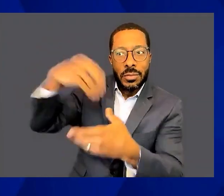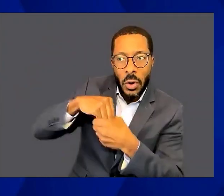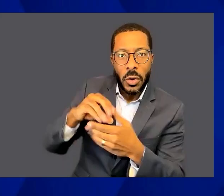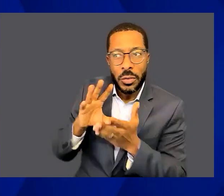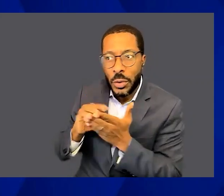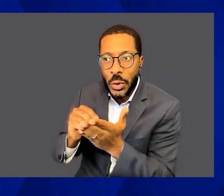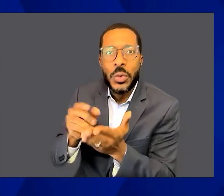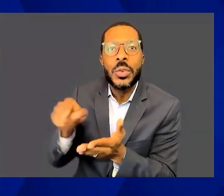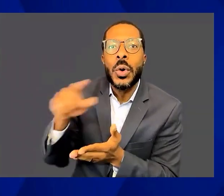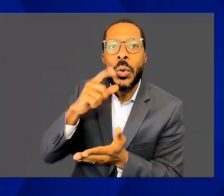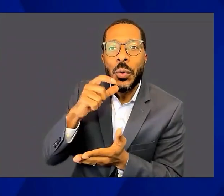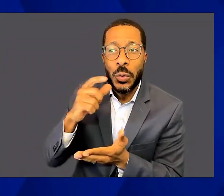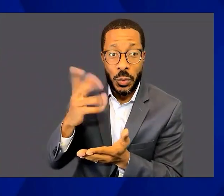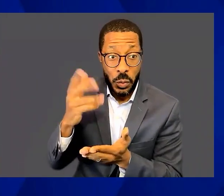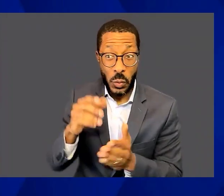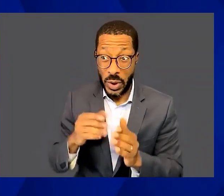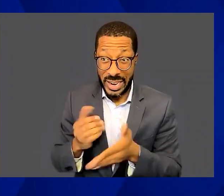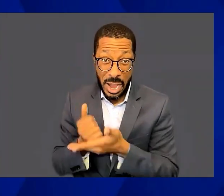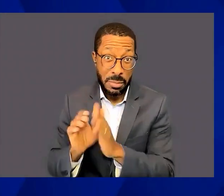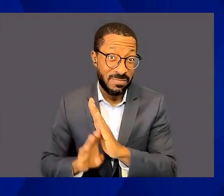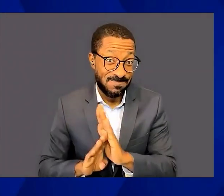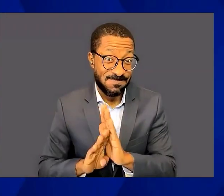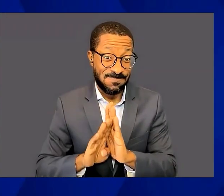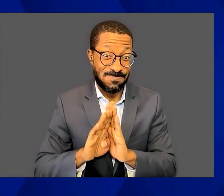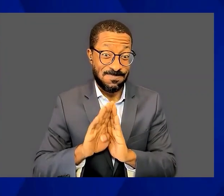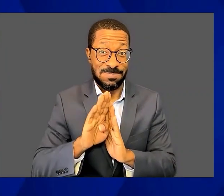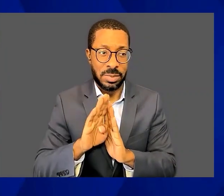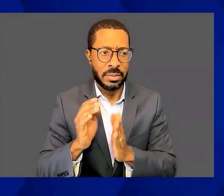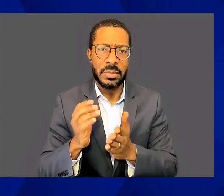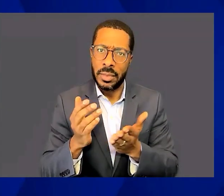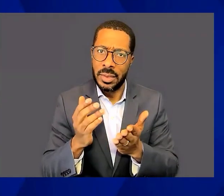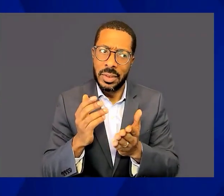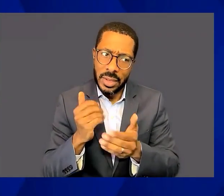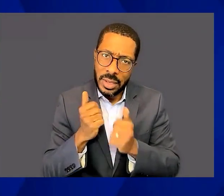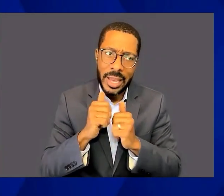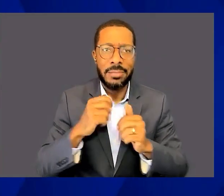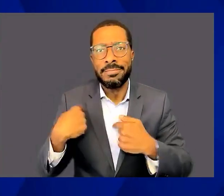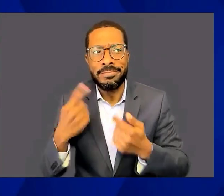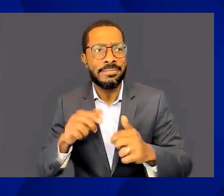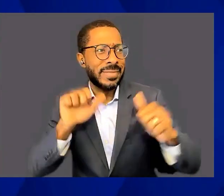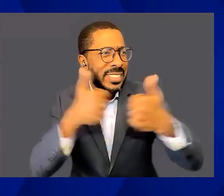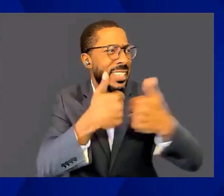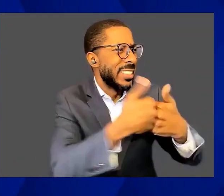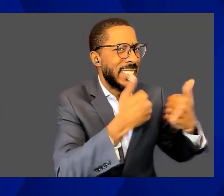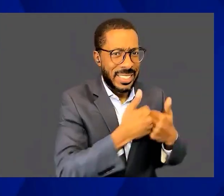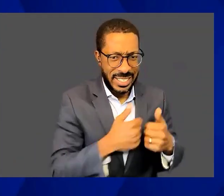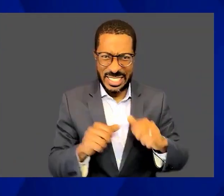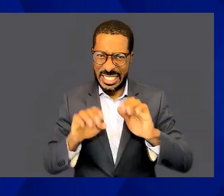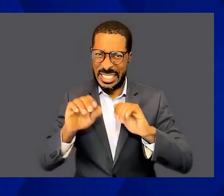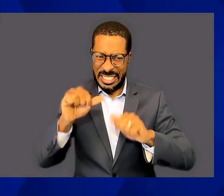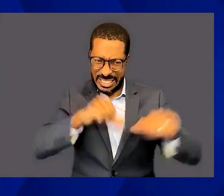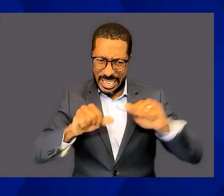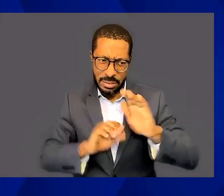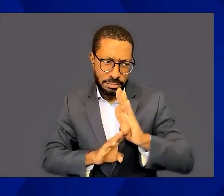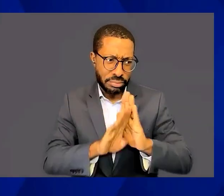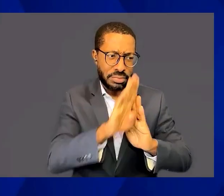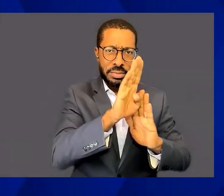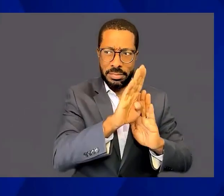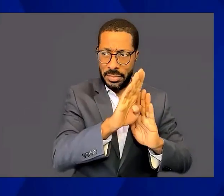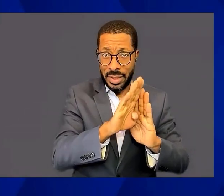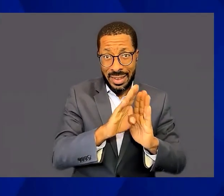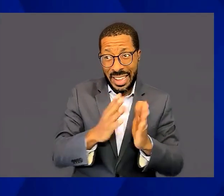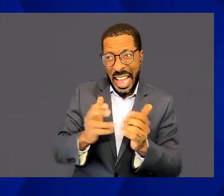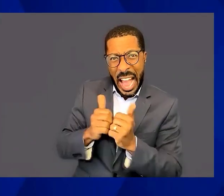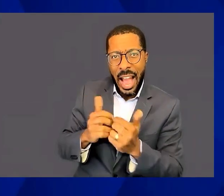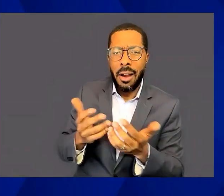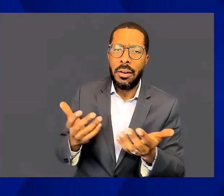driving discovery and innovation and solving some of our biggest challenges. Now, that goal is reflected in the design of this conference. ERN